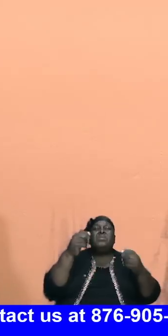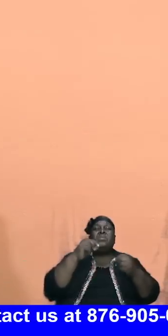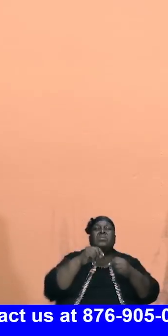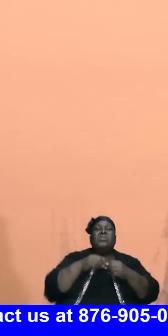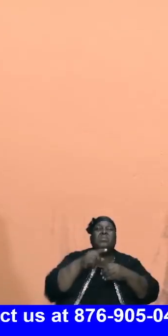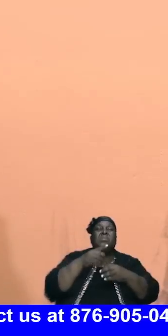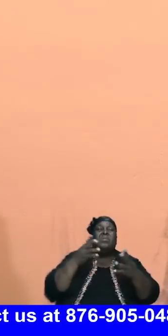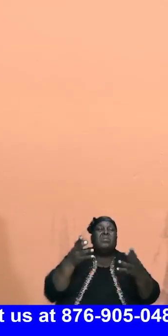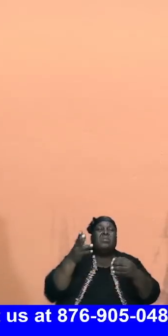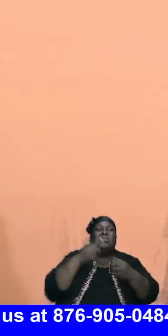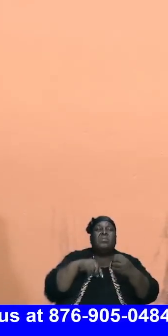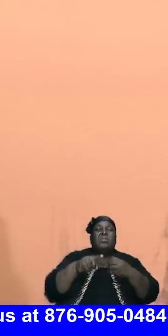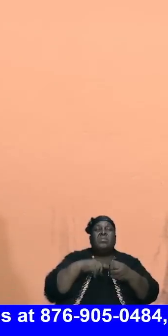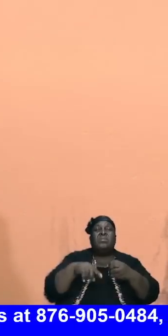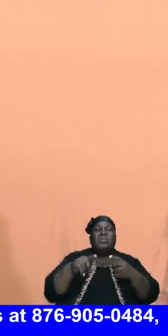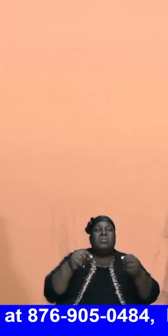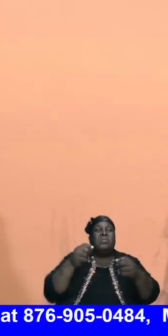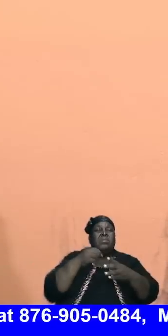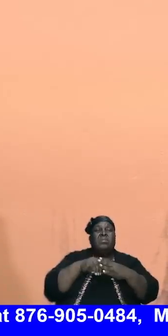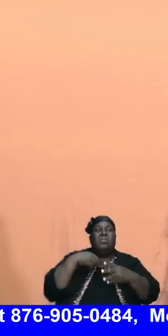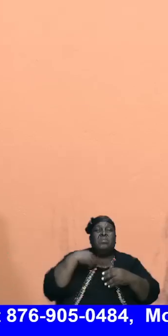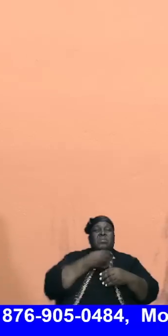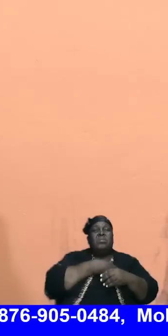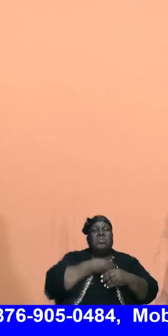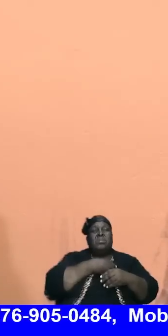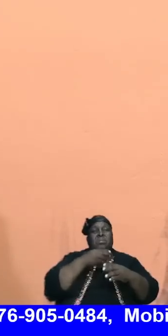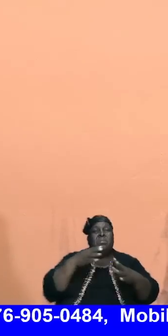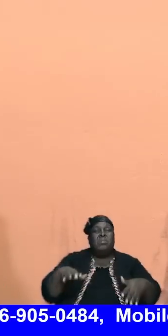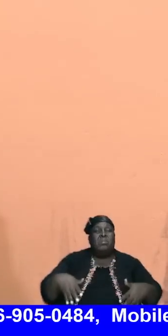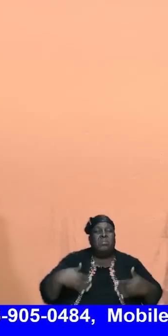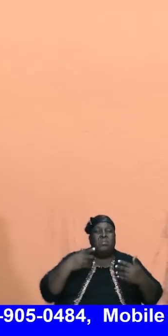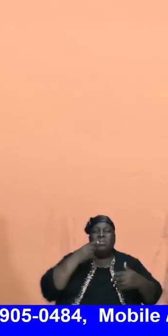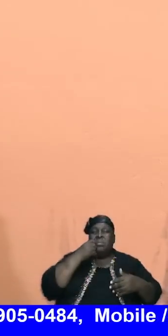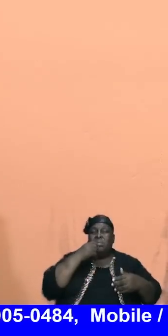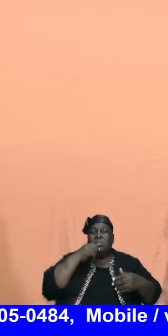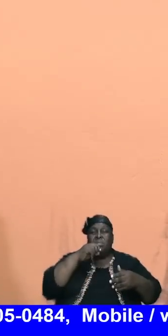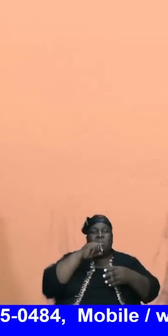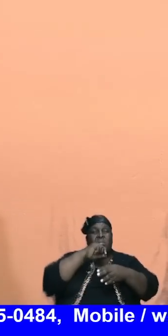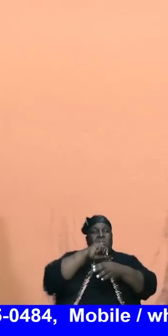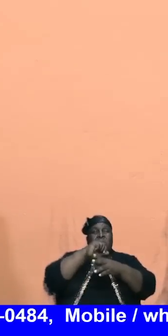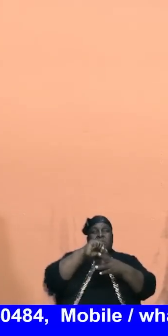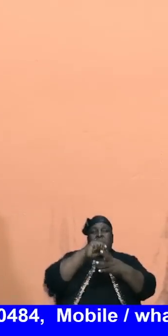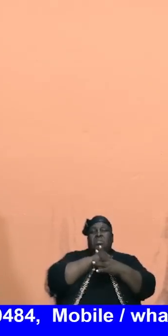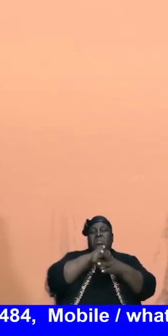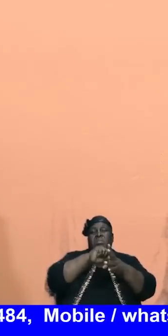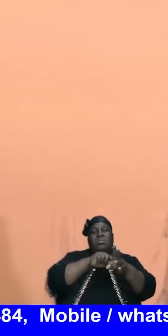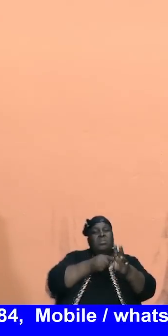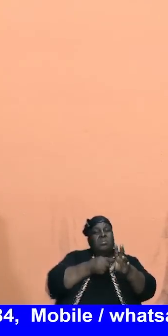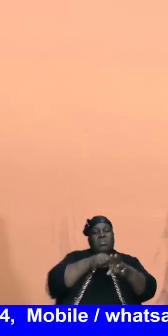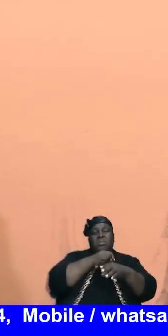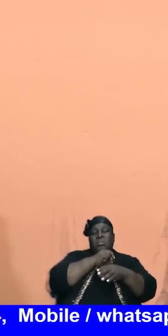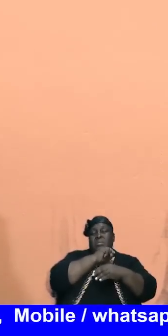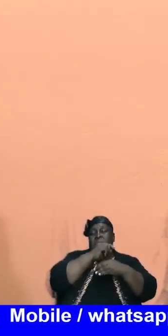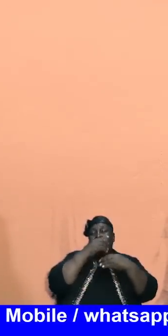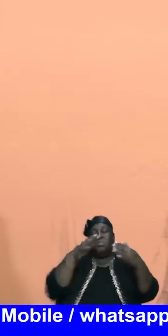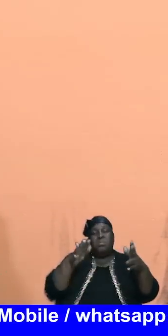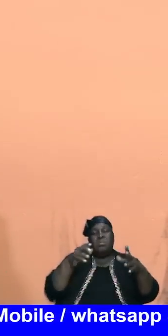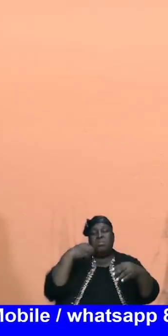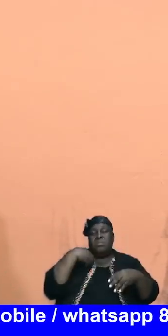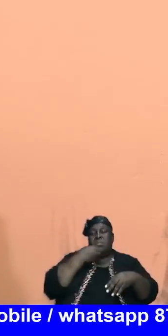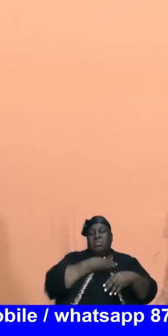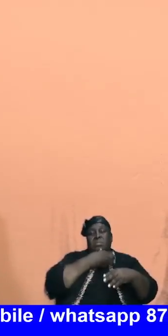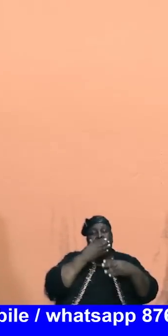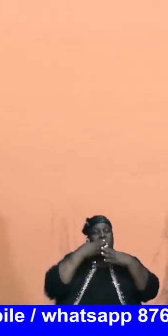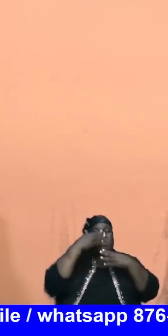to do in our lives. As we look to you, who is the author and the finisher of our faith, we thank you, God. We thank you, Holy